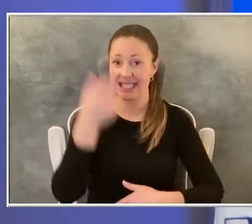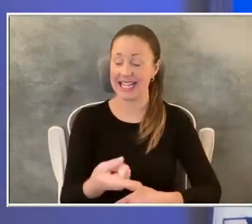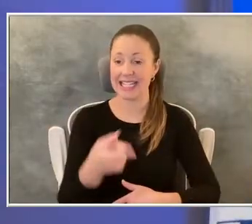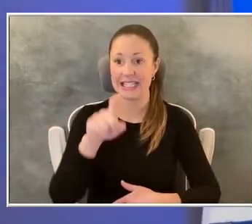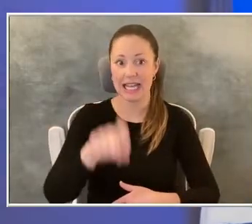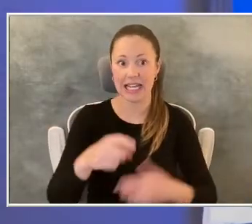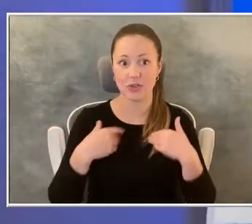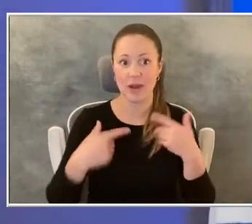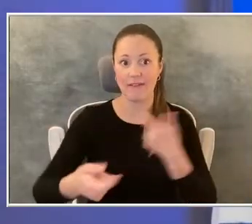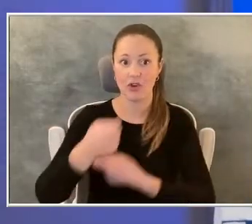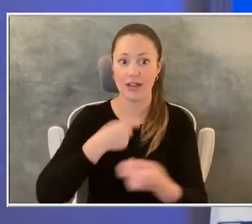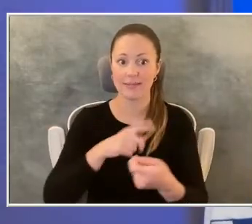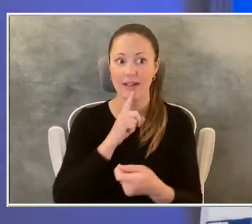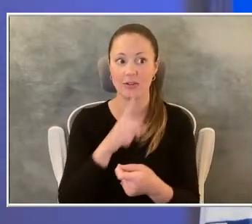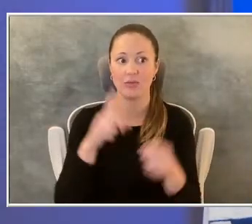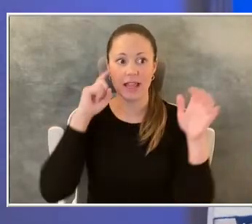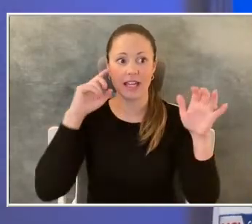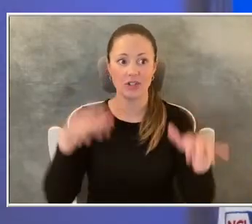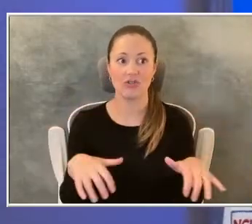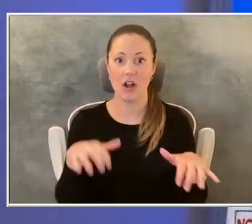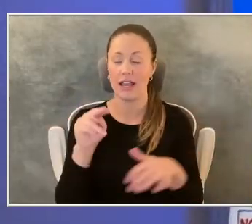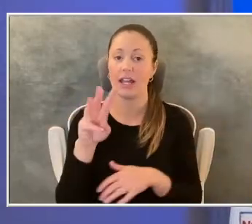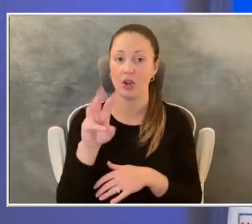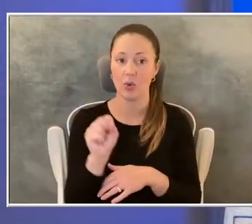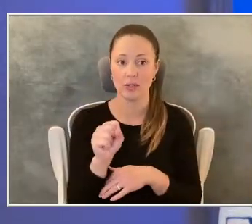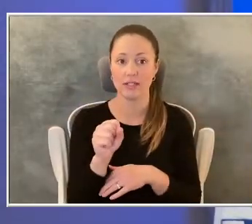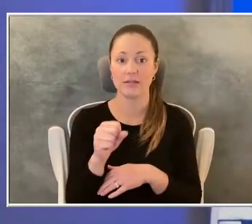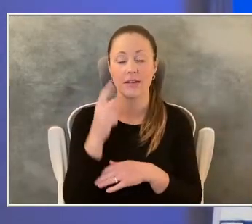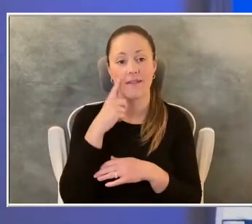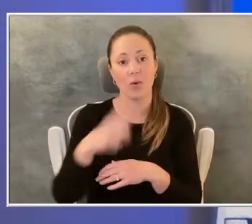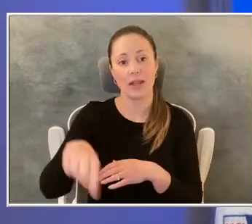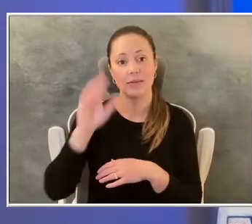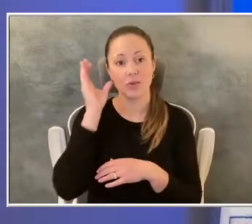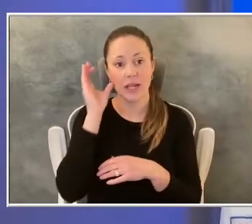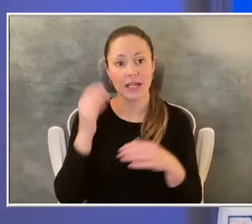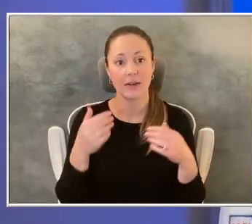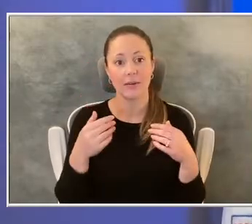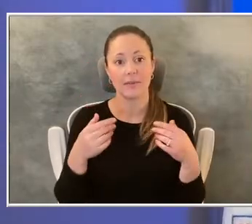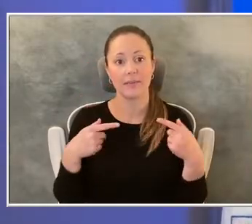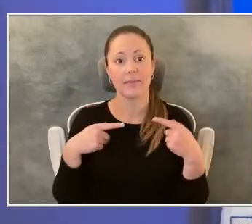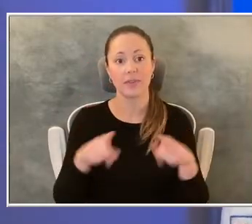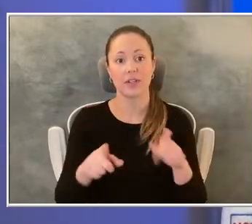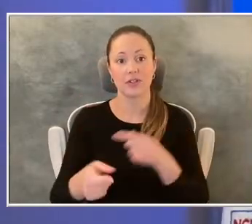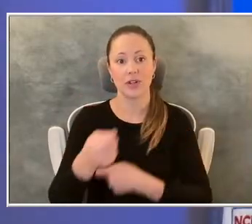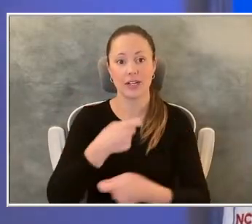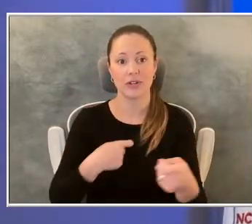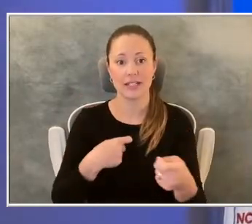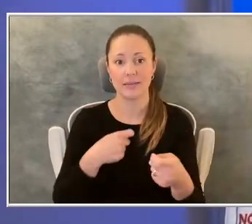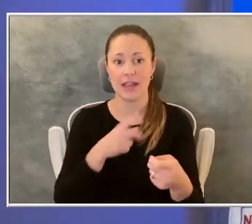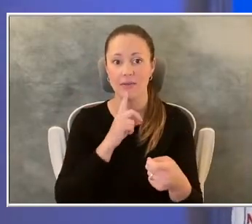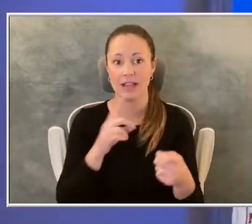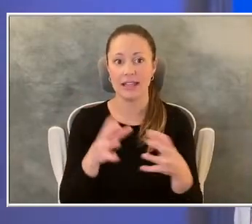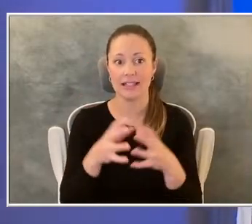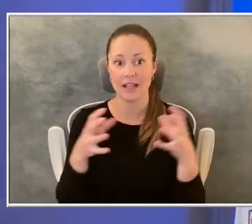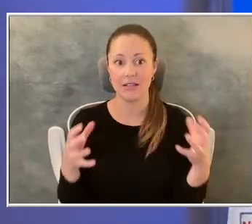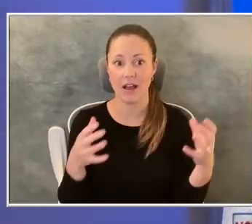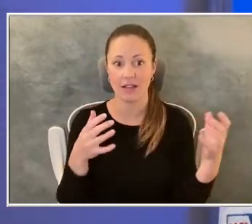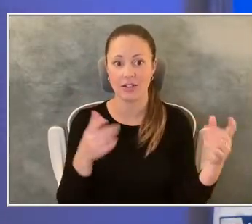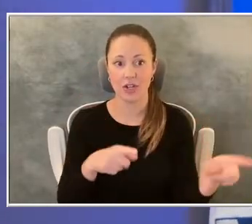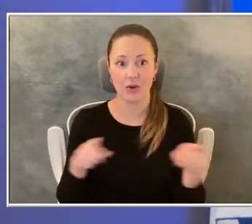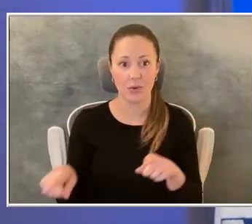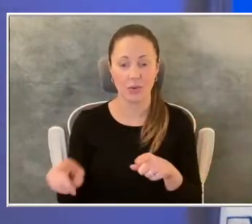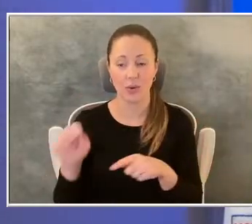kind of news to hear, because doing a transplant is a lot to go through, and so we're going to